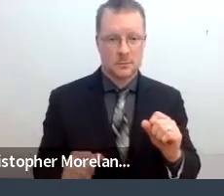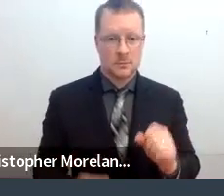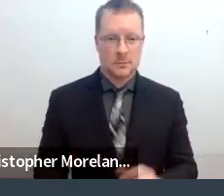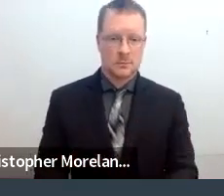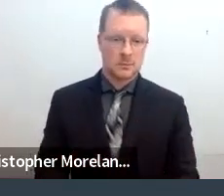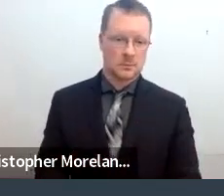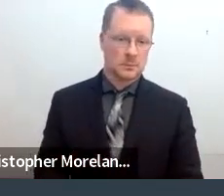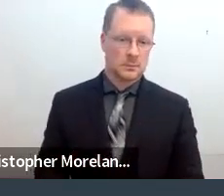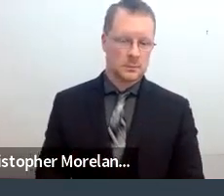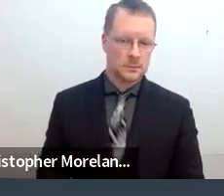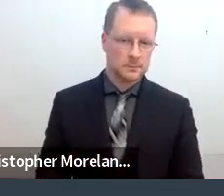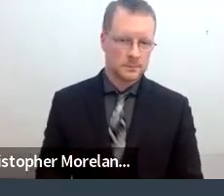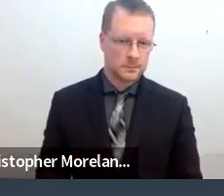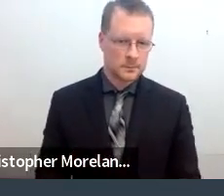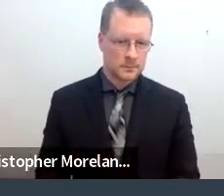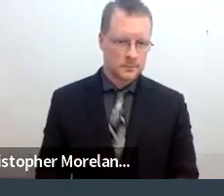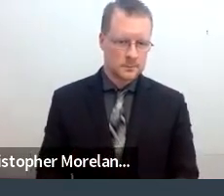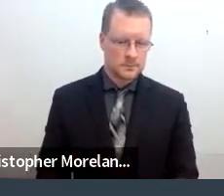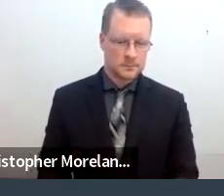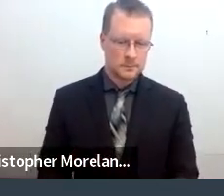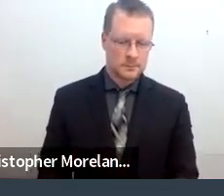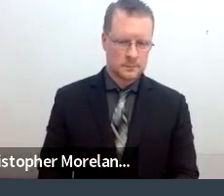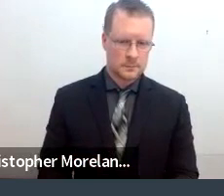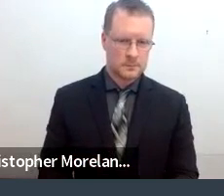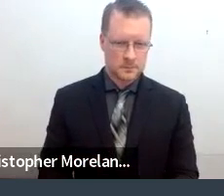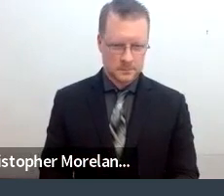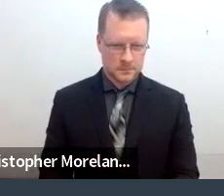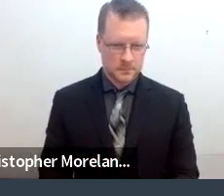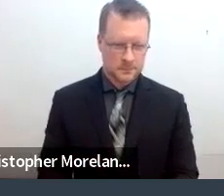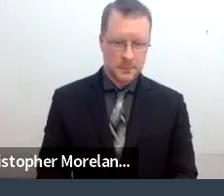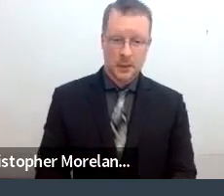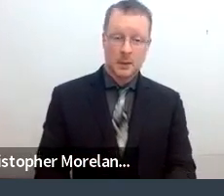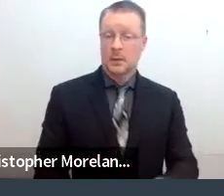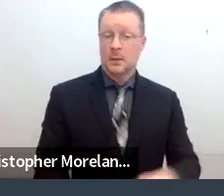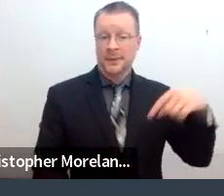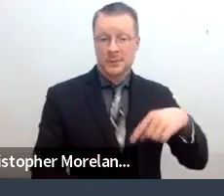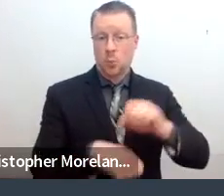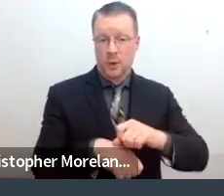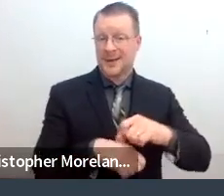are experiencing environments of physical and psychological safety?